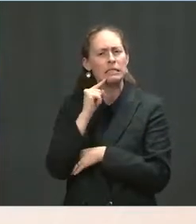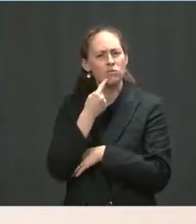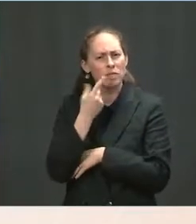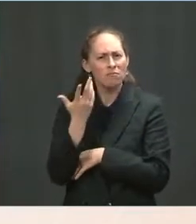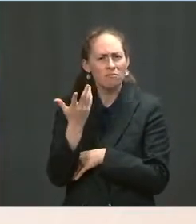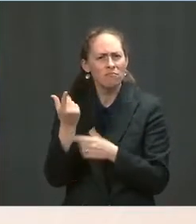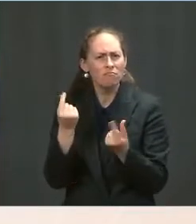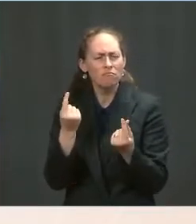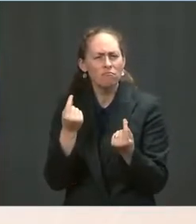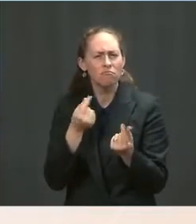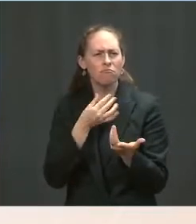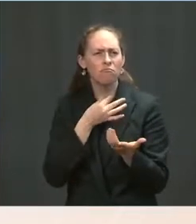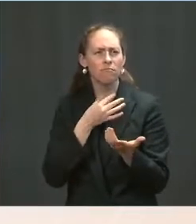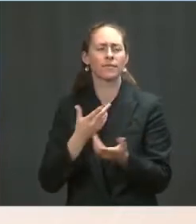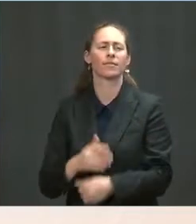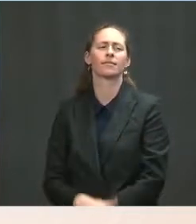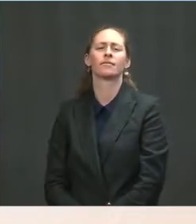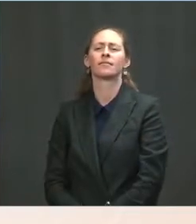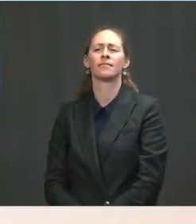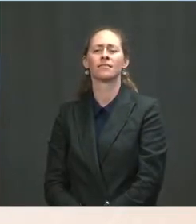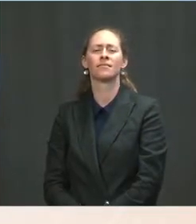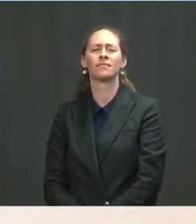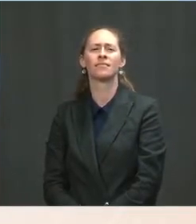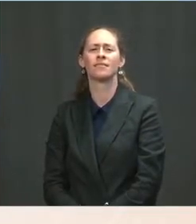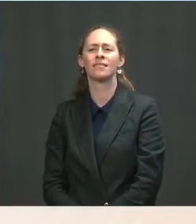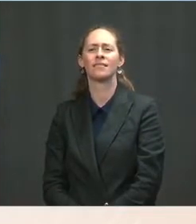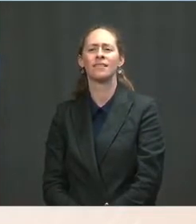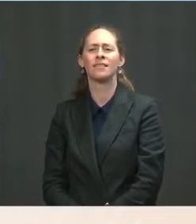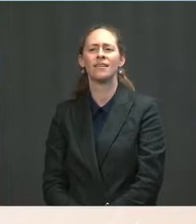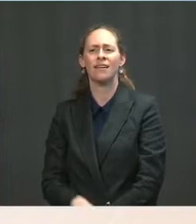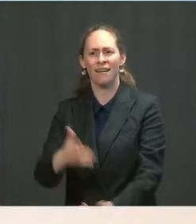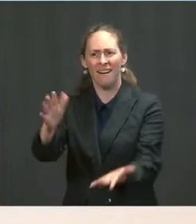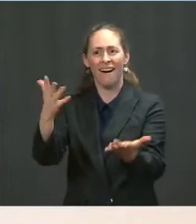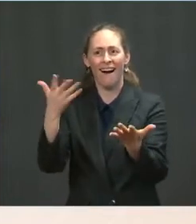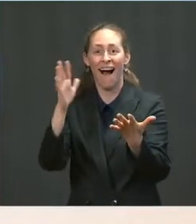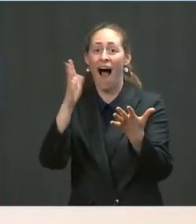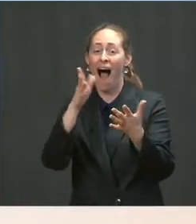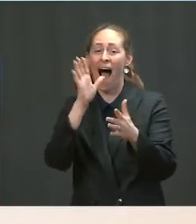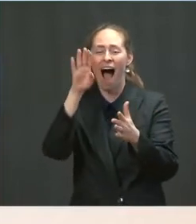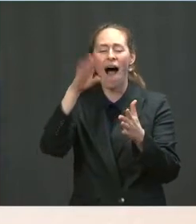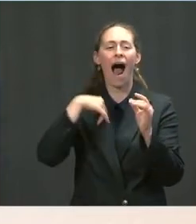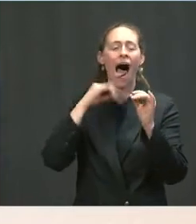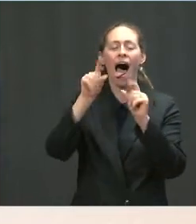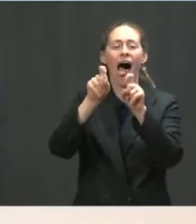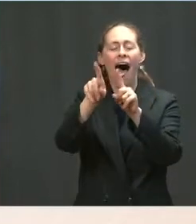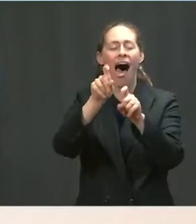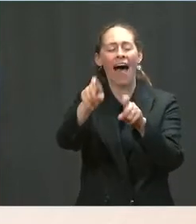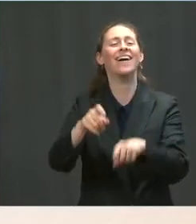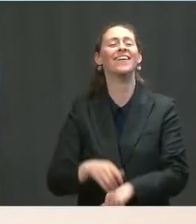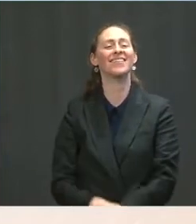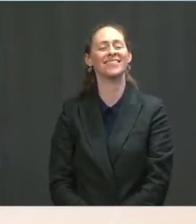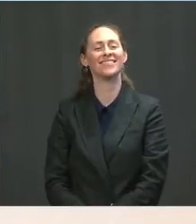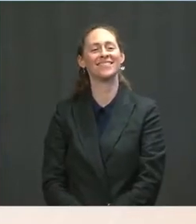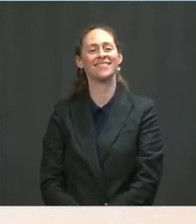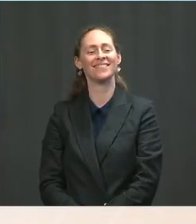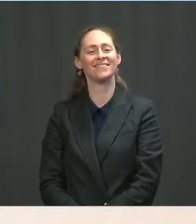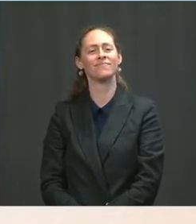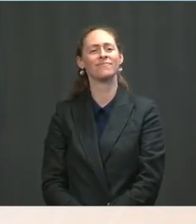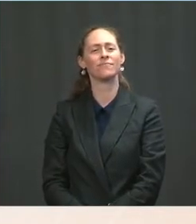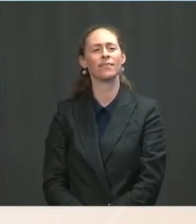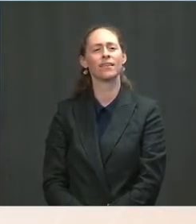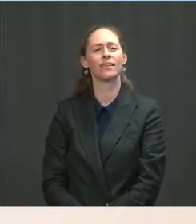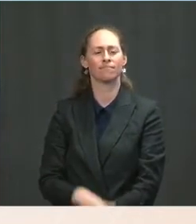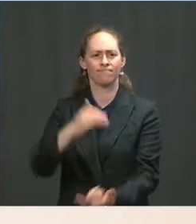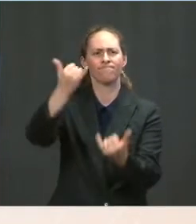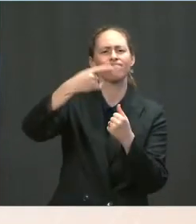I mean, why aren't we seeing universal recommendations for universal masking? Why is it just in areas of high transmission